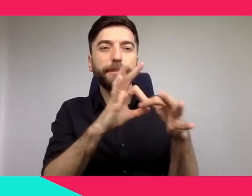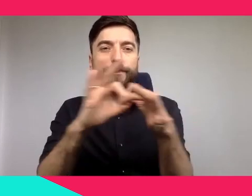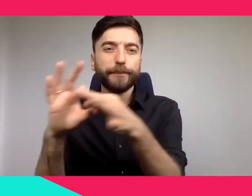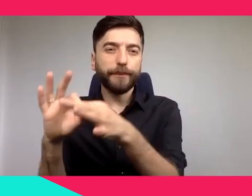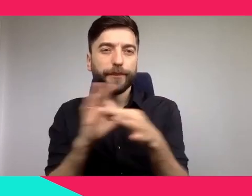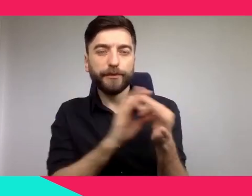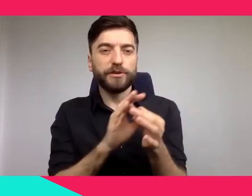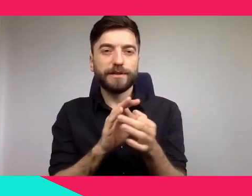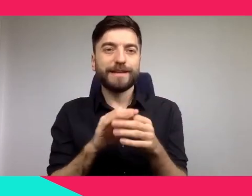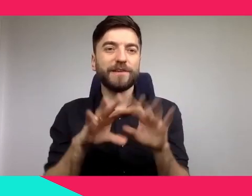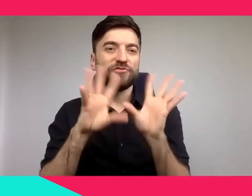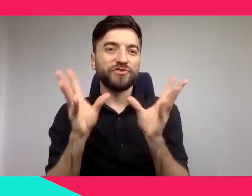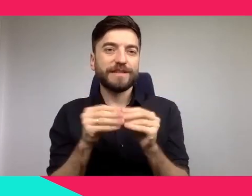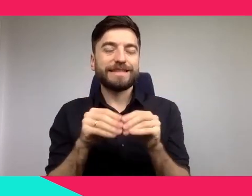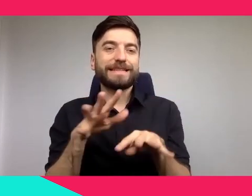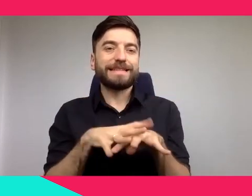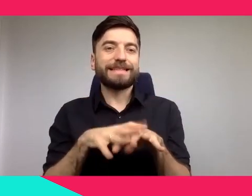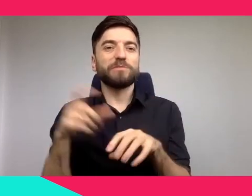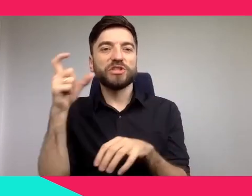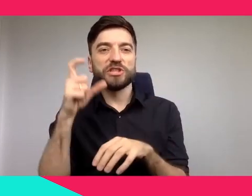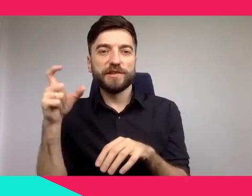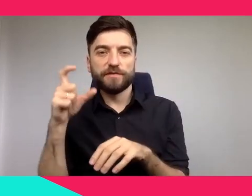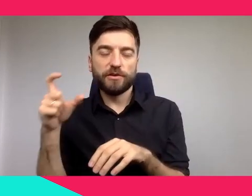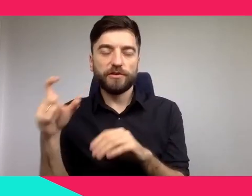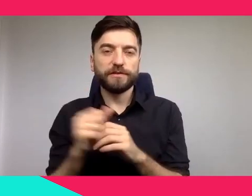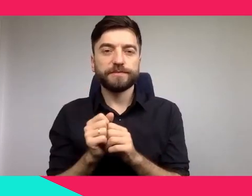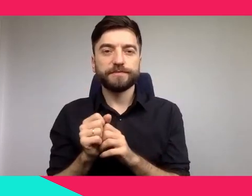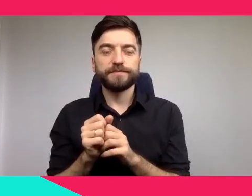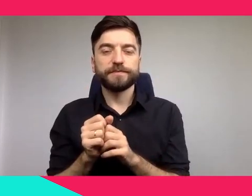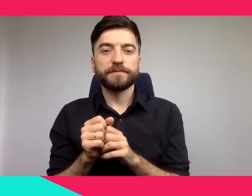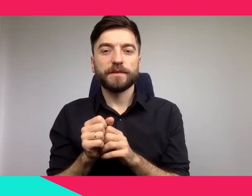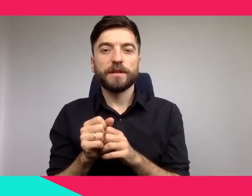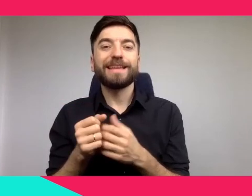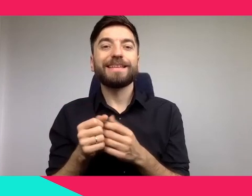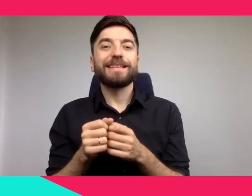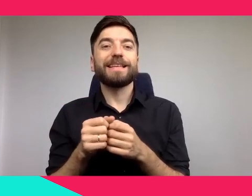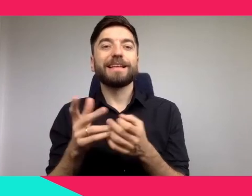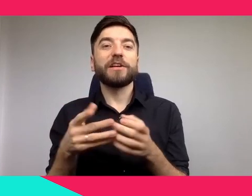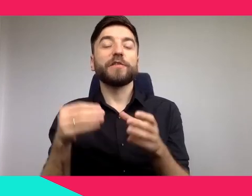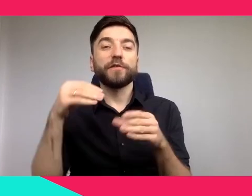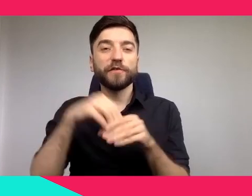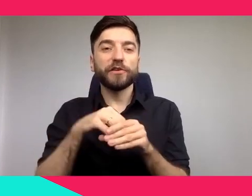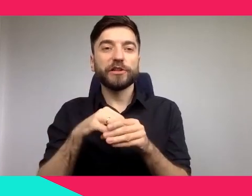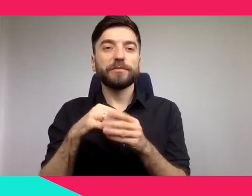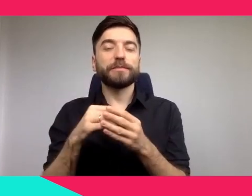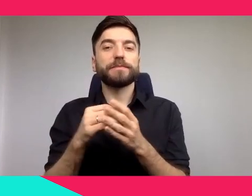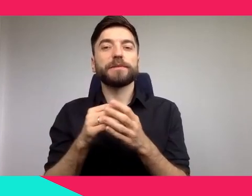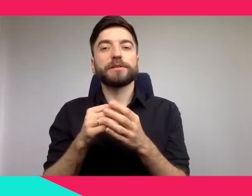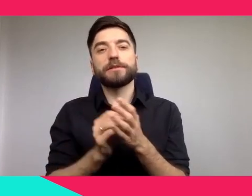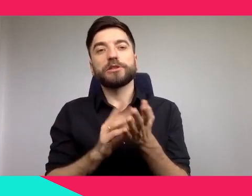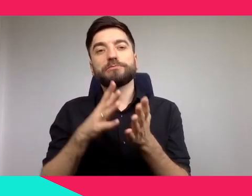the API, made open data just a cheap byproduct of other projects that we were already doing.